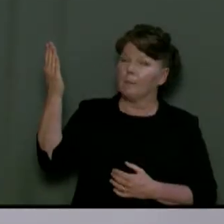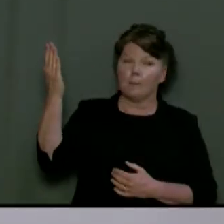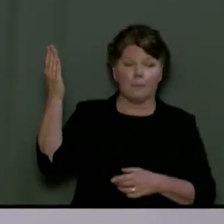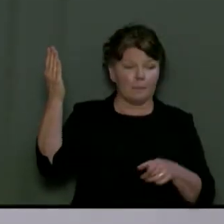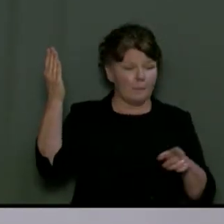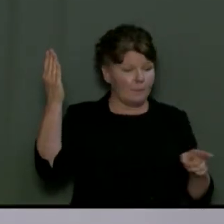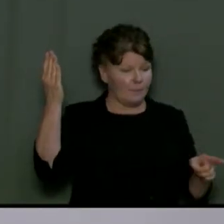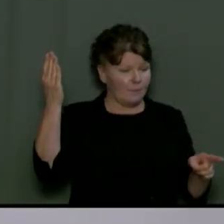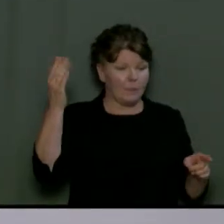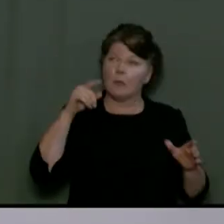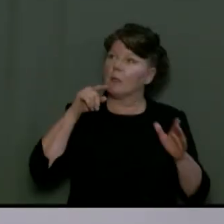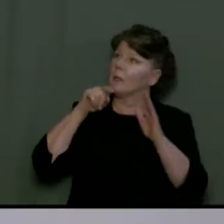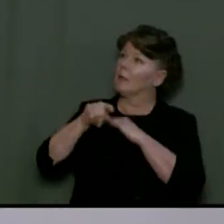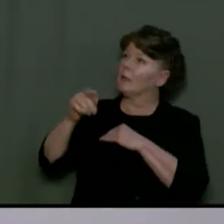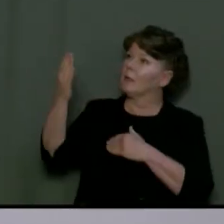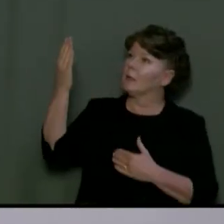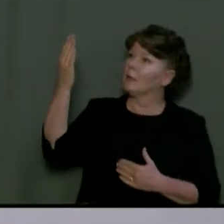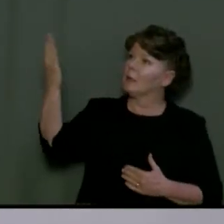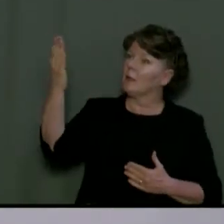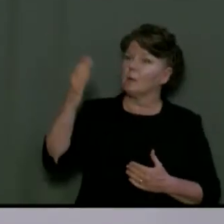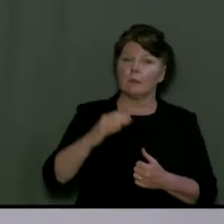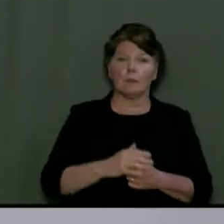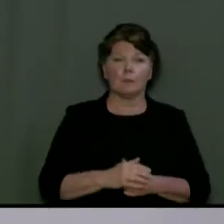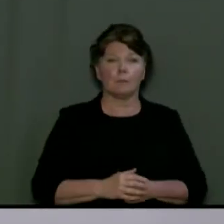and killed him.